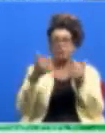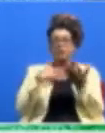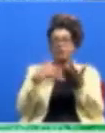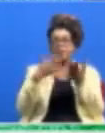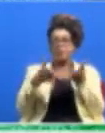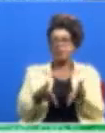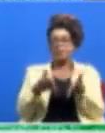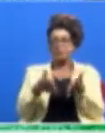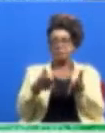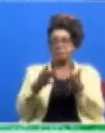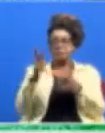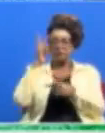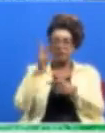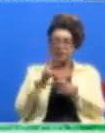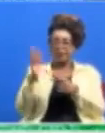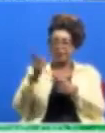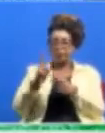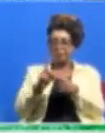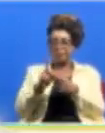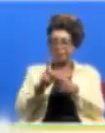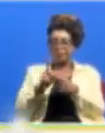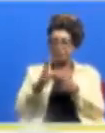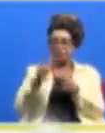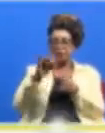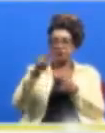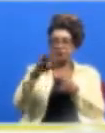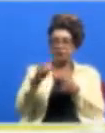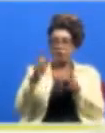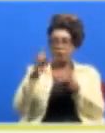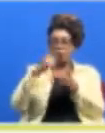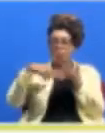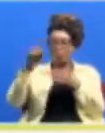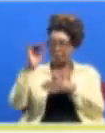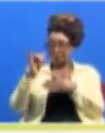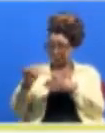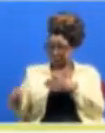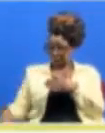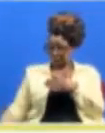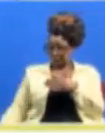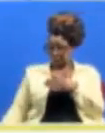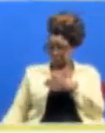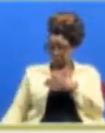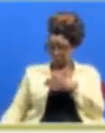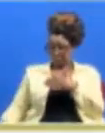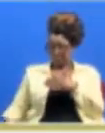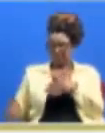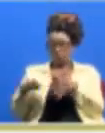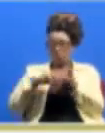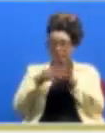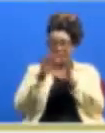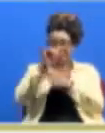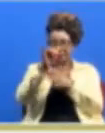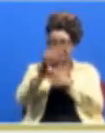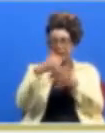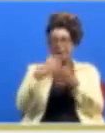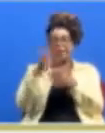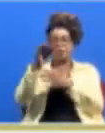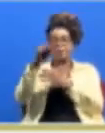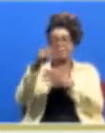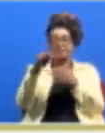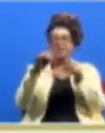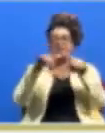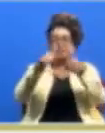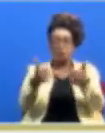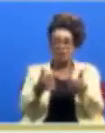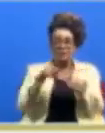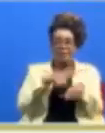Club in Nairobi. Injera won the nearest to pin category. Daniel Kariithi won the overall men's title after